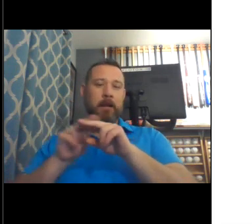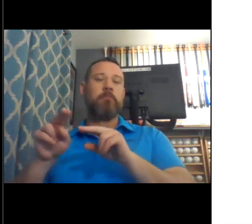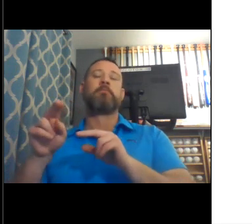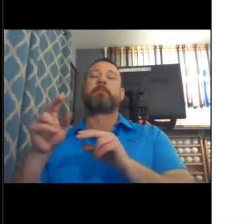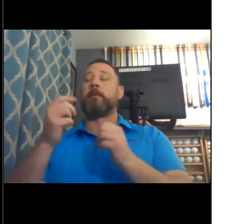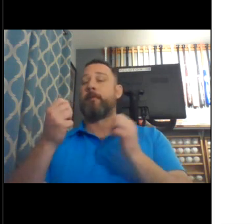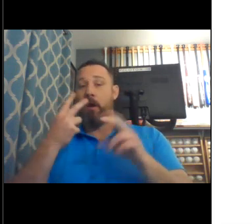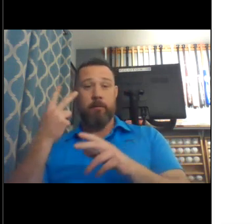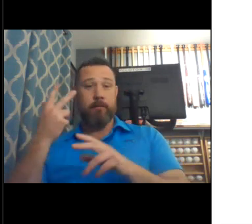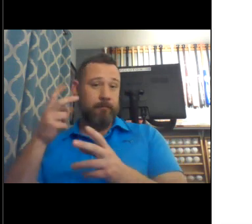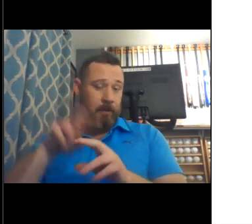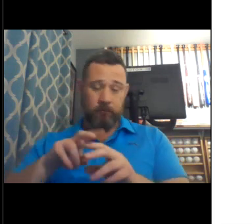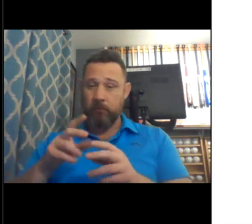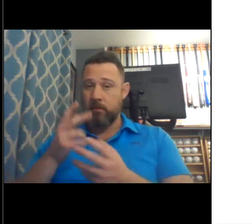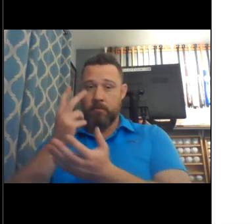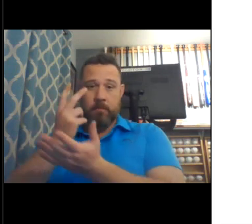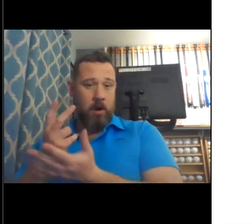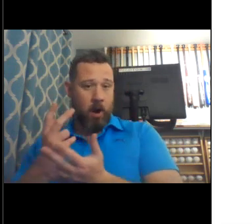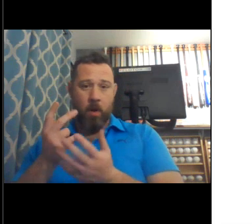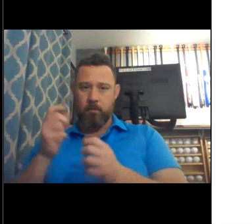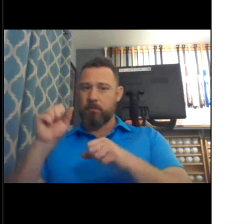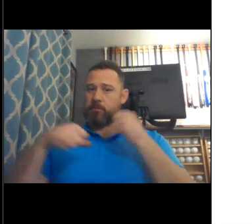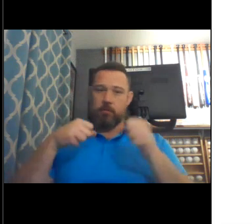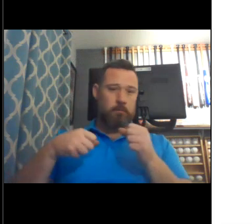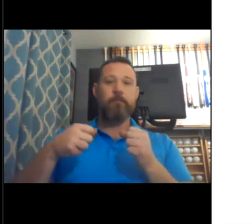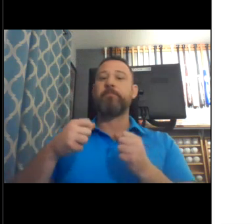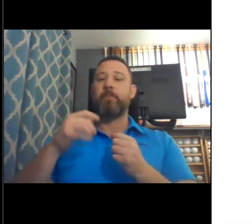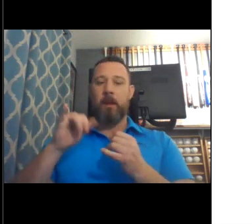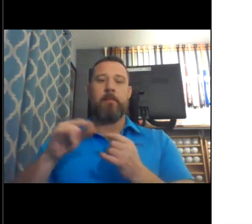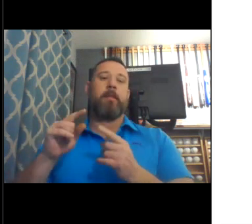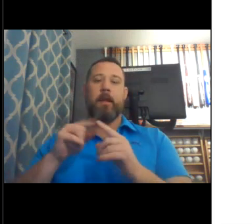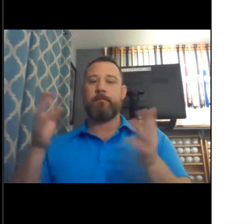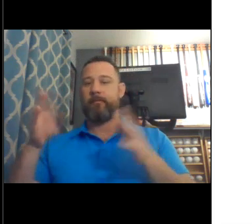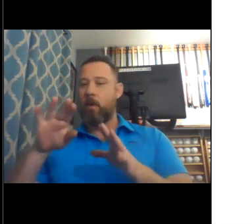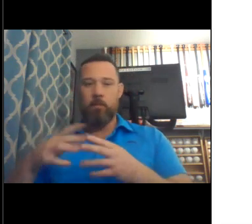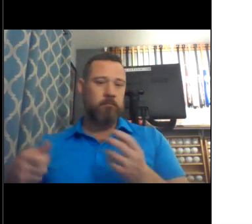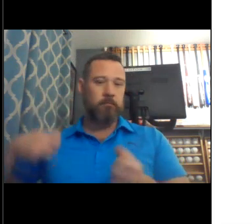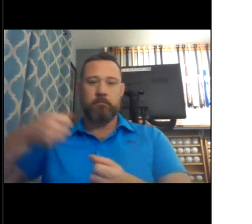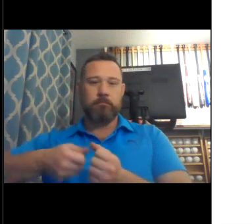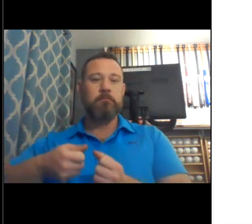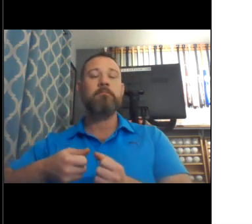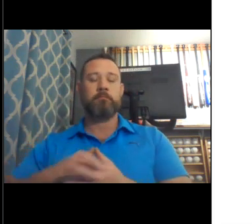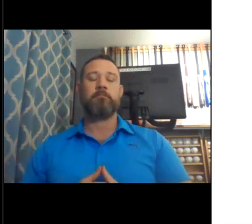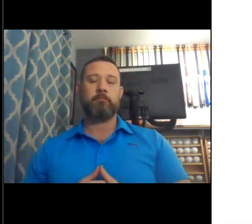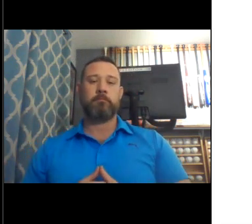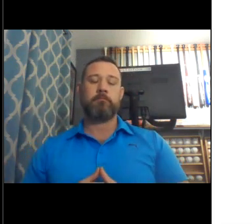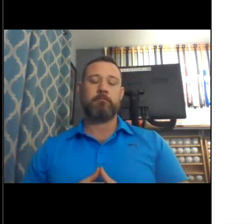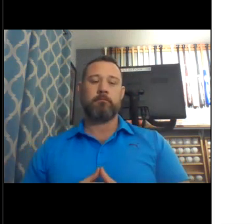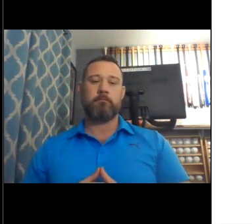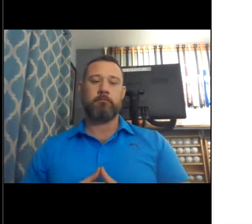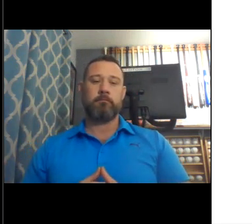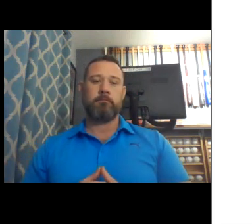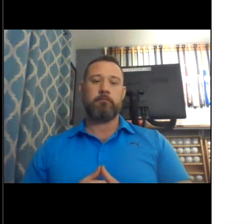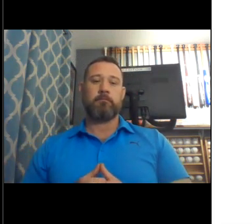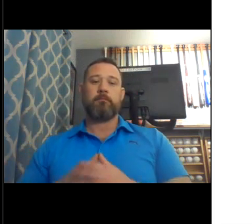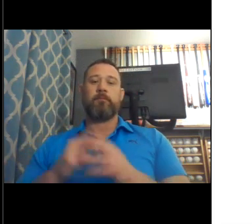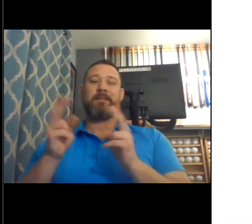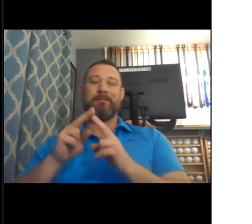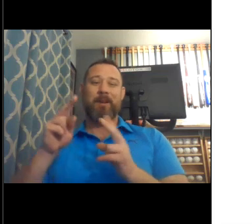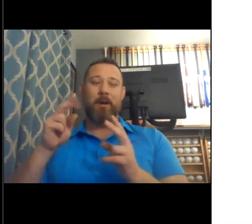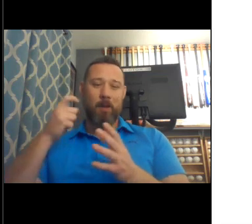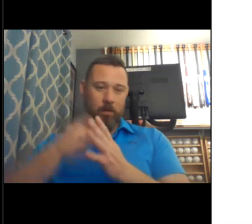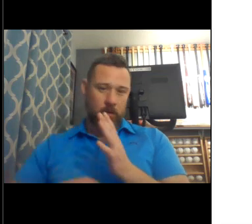park it there, or if it's a bike or scooter or something, they can fold it up and take it on the transit. At very, very low cost.